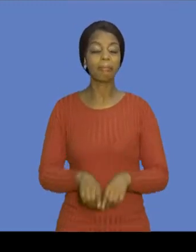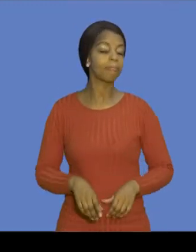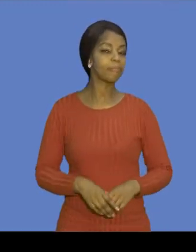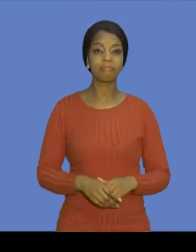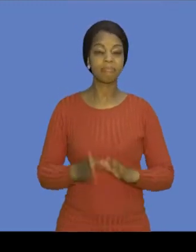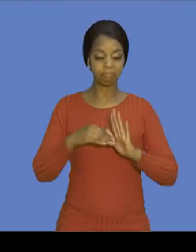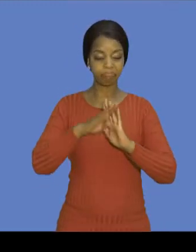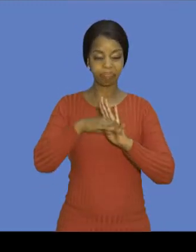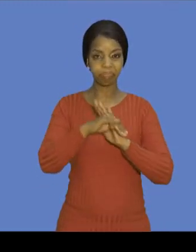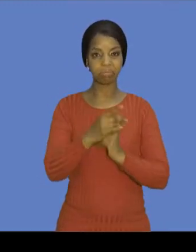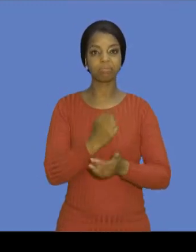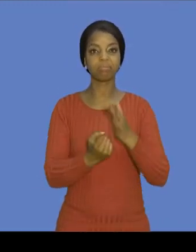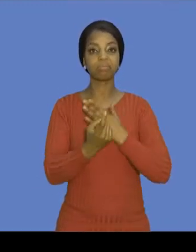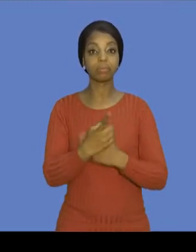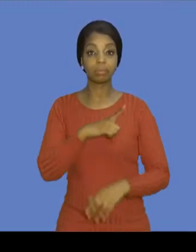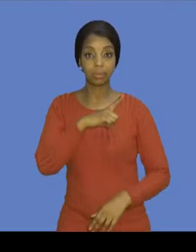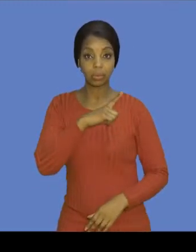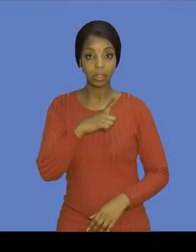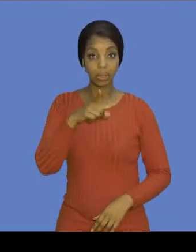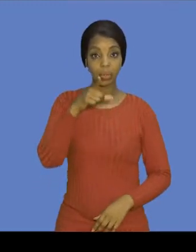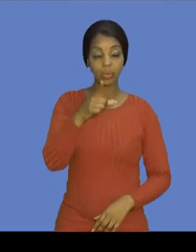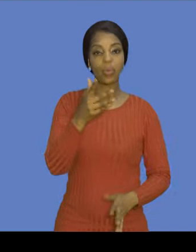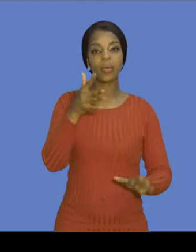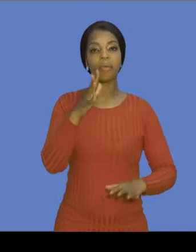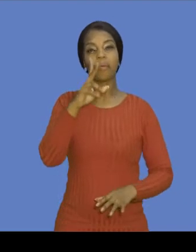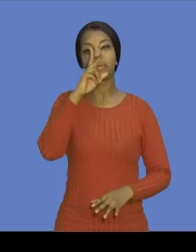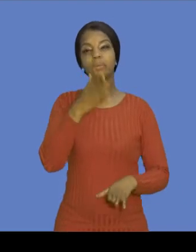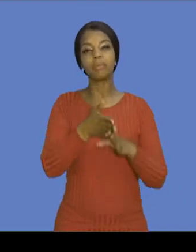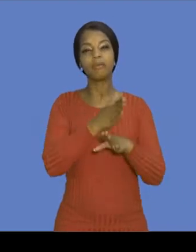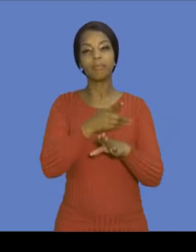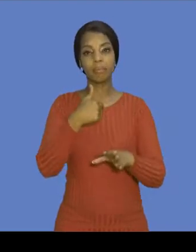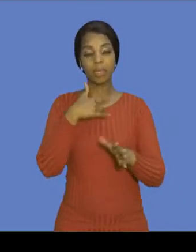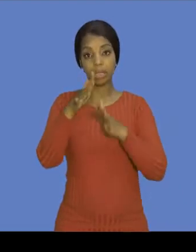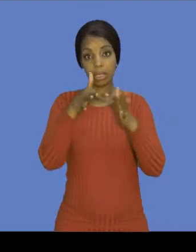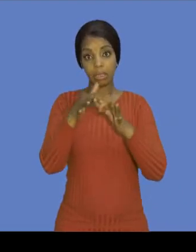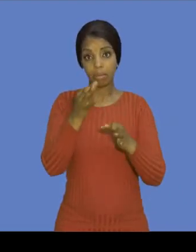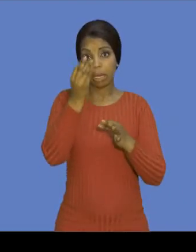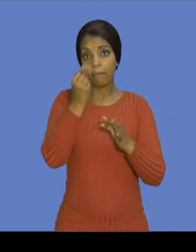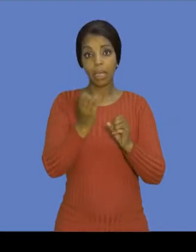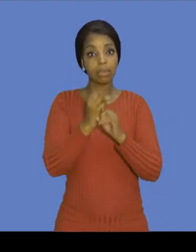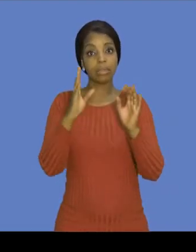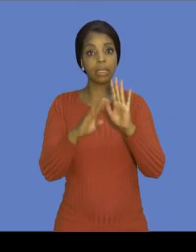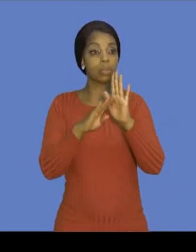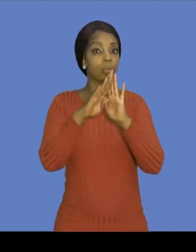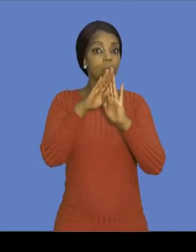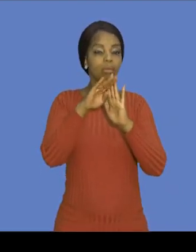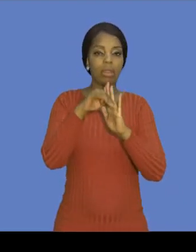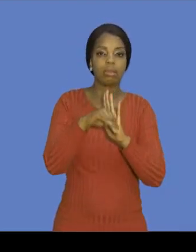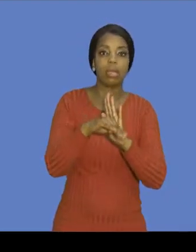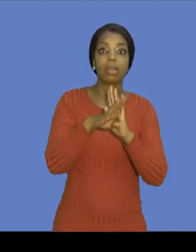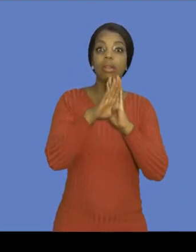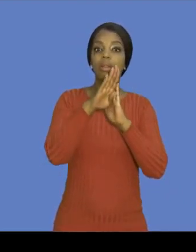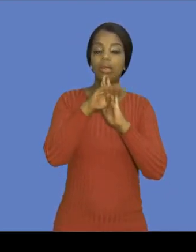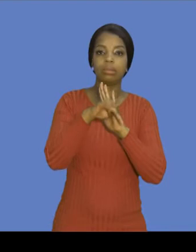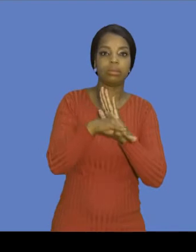fluctuation here. So we might look at it as it's something straight, and then it starts to go up, and then it starts to go down,